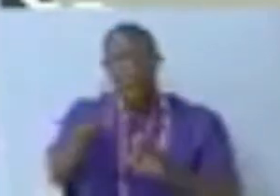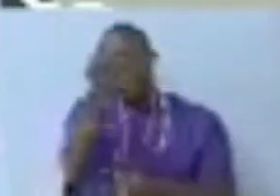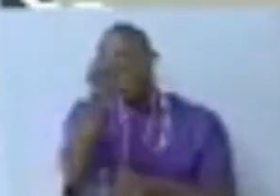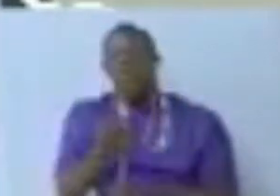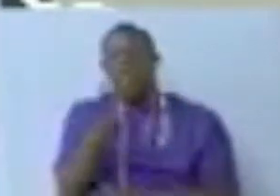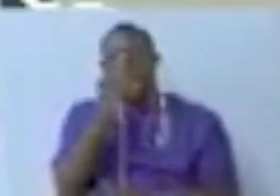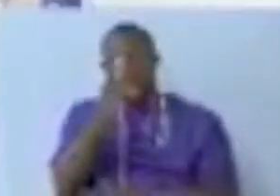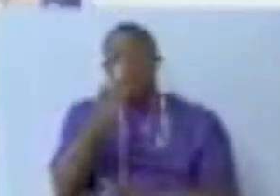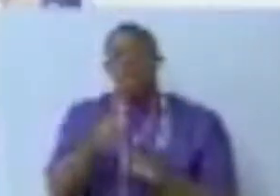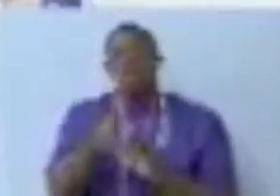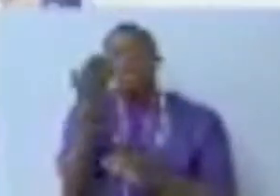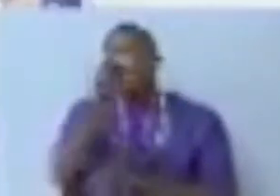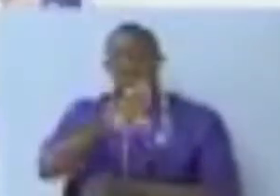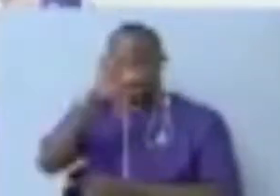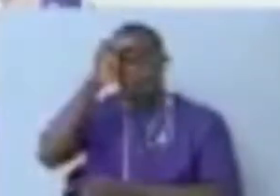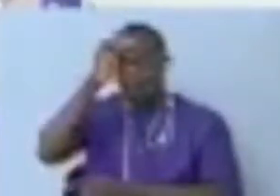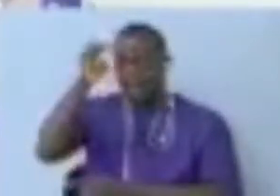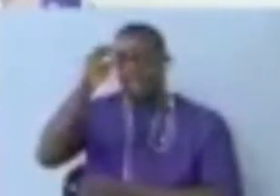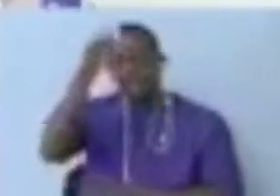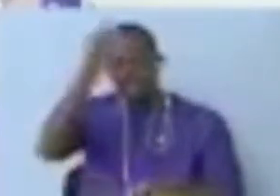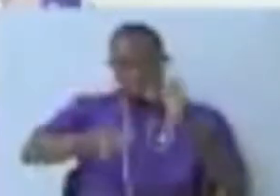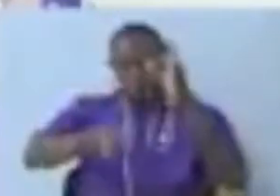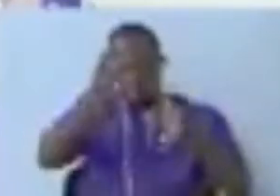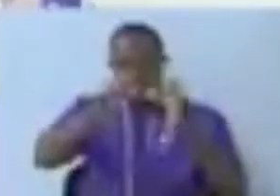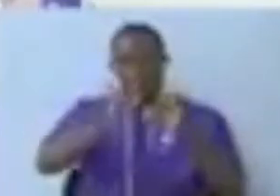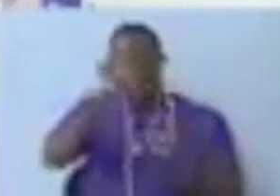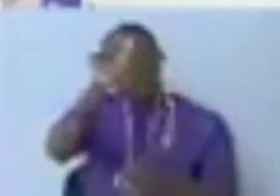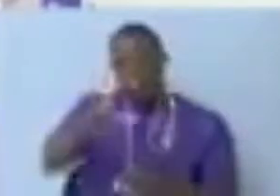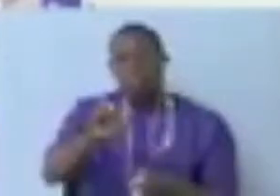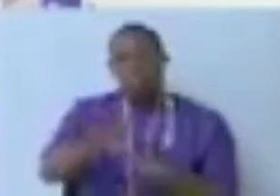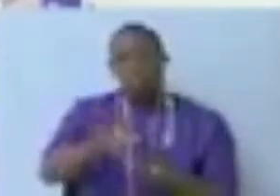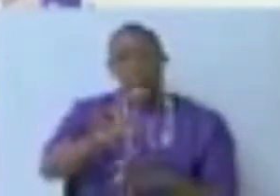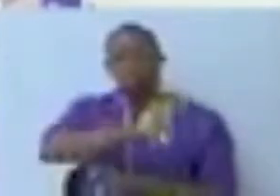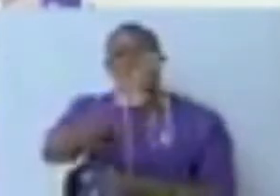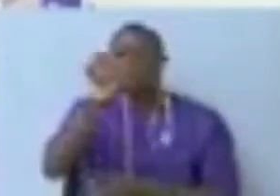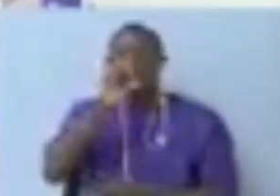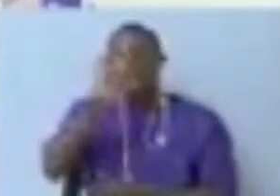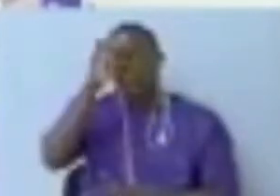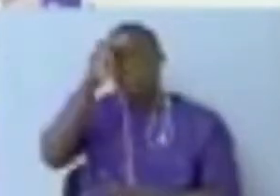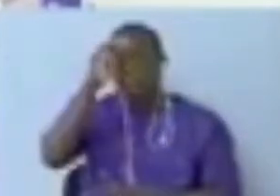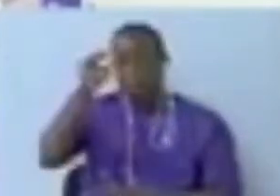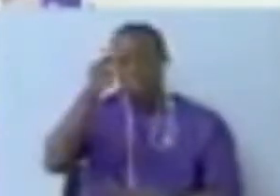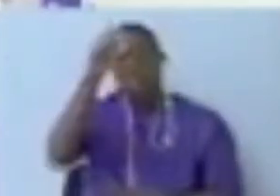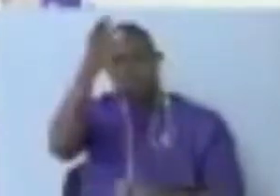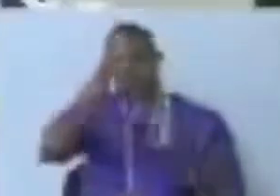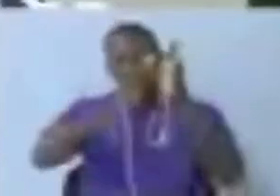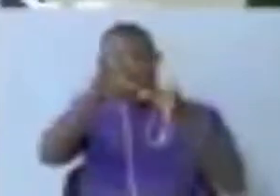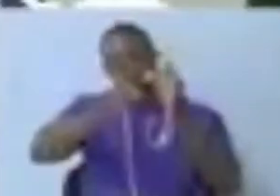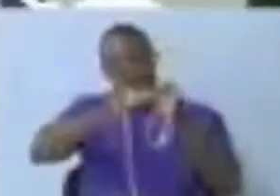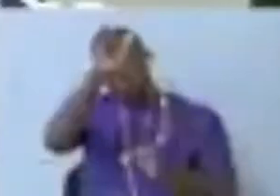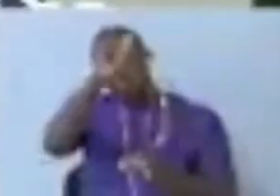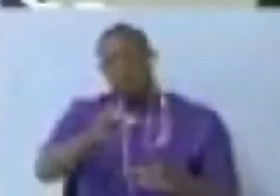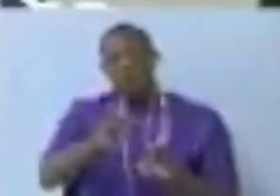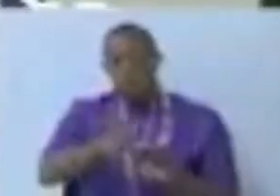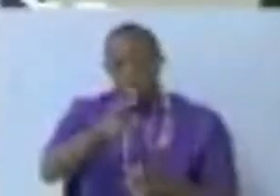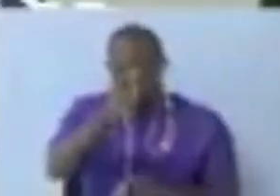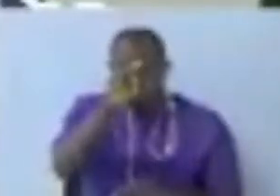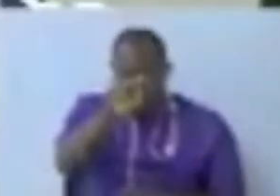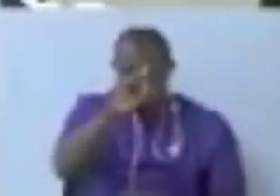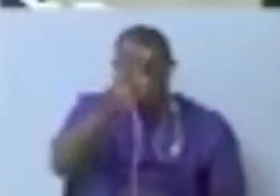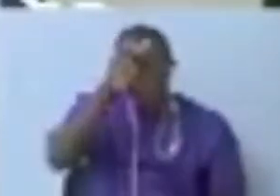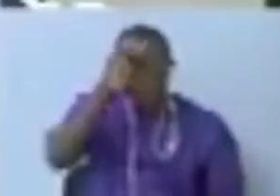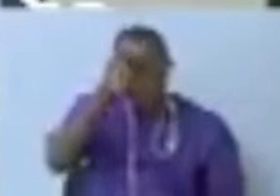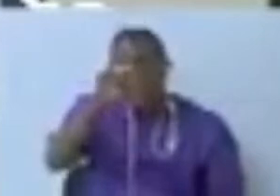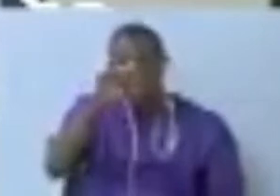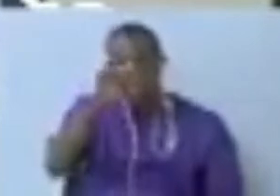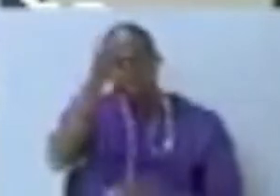says from the Ministry of Justice. Go. Ministry of Justice. Minister of Justice. But you are the Minister of Justice.